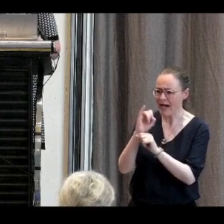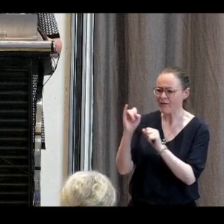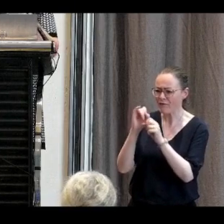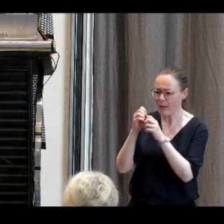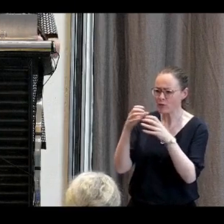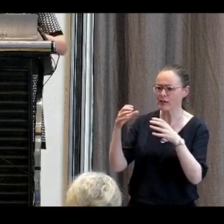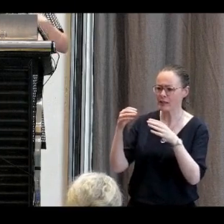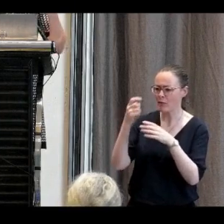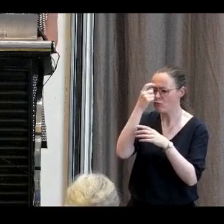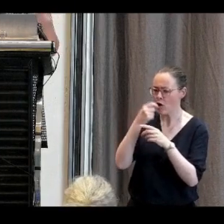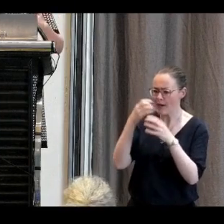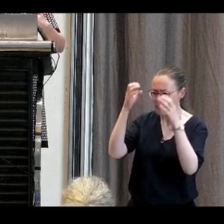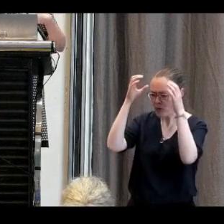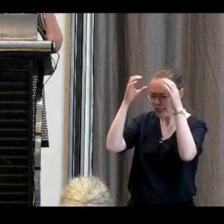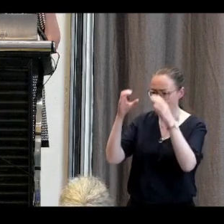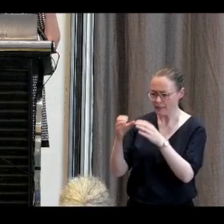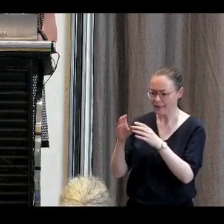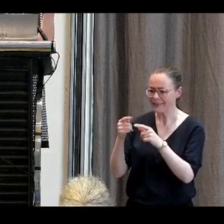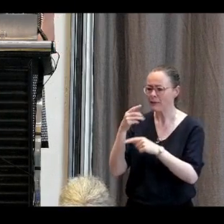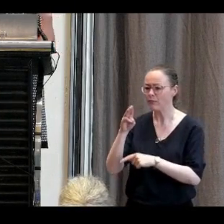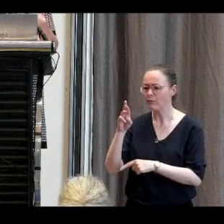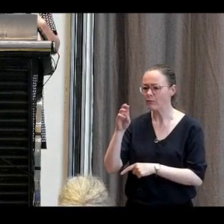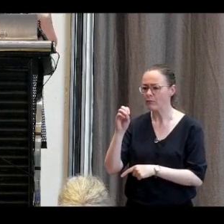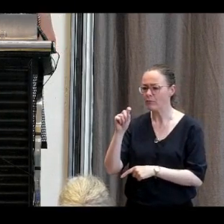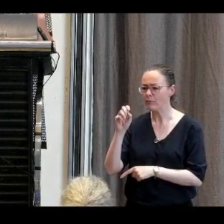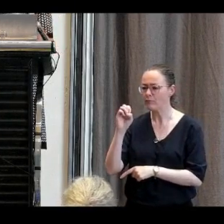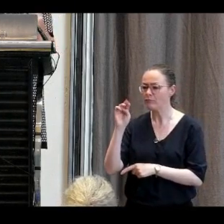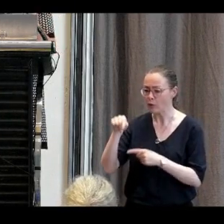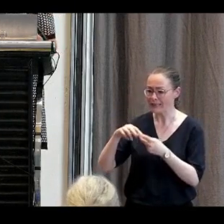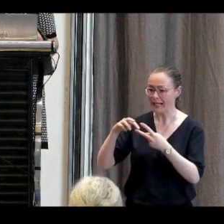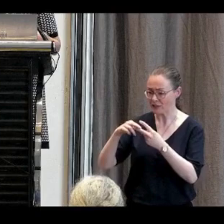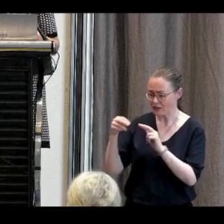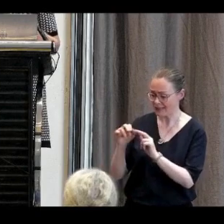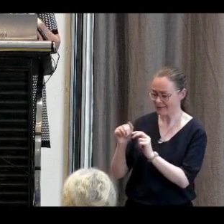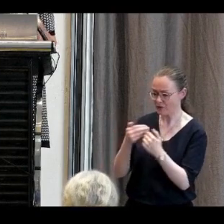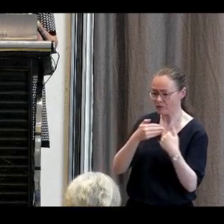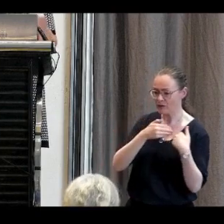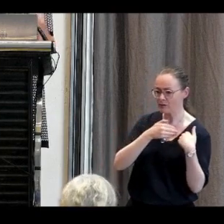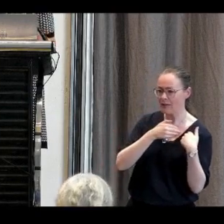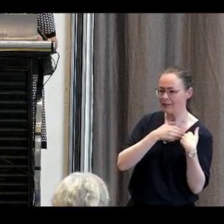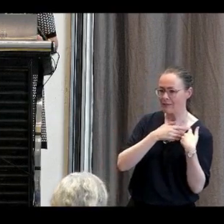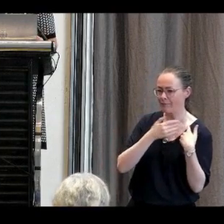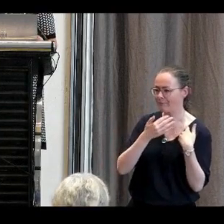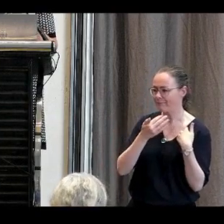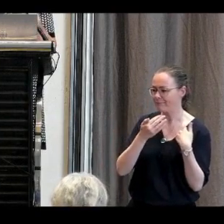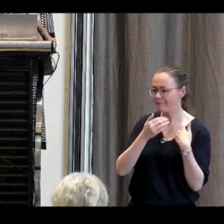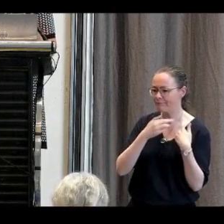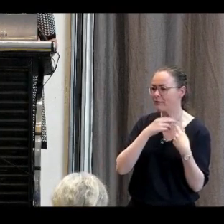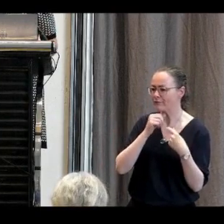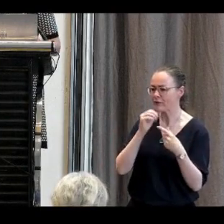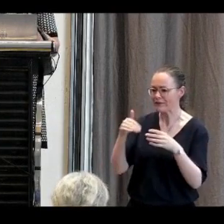profile in proteins that and genes that are responsible and are known to be involved